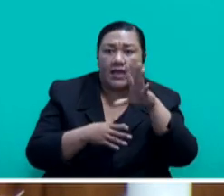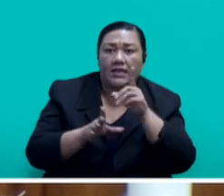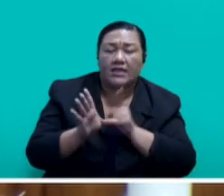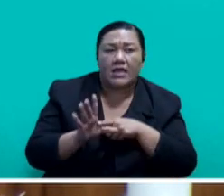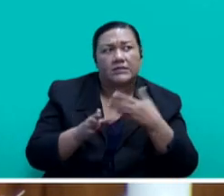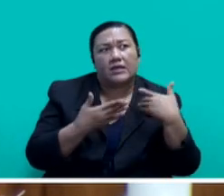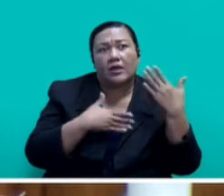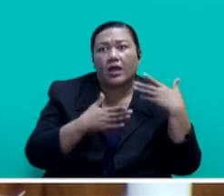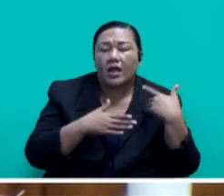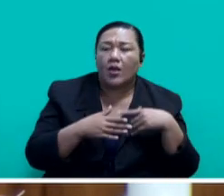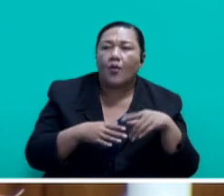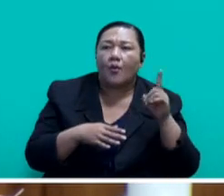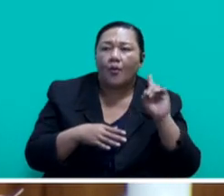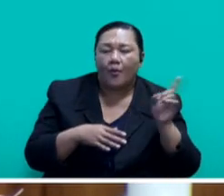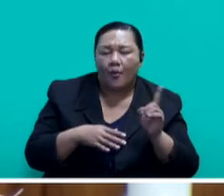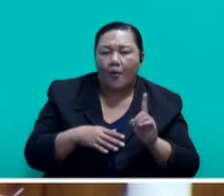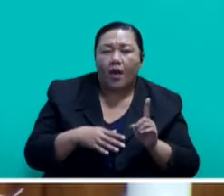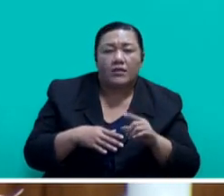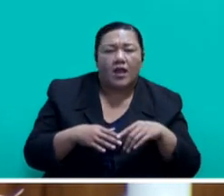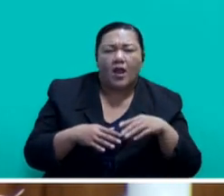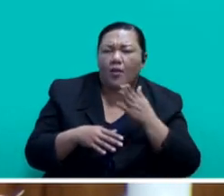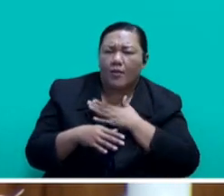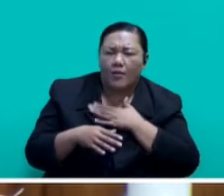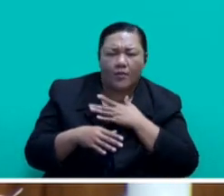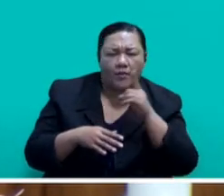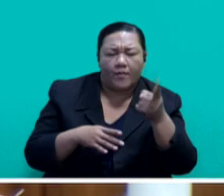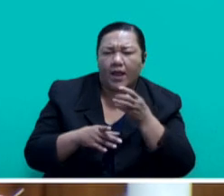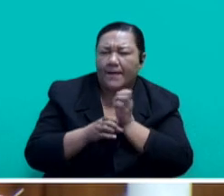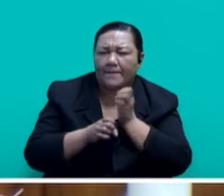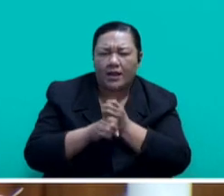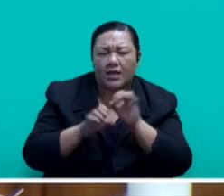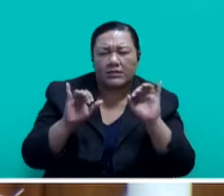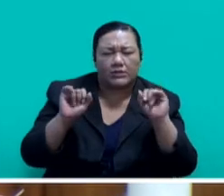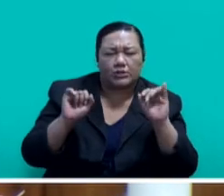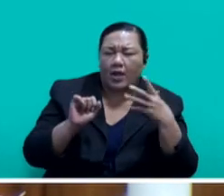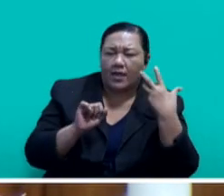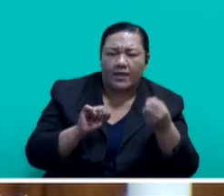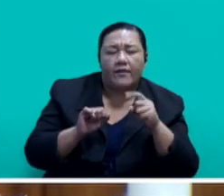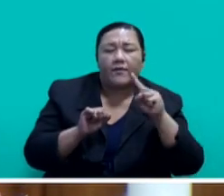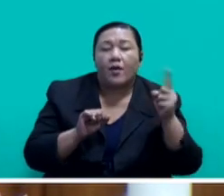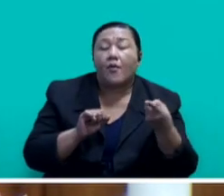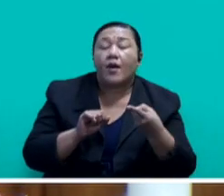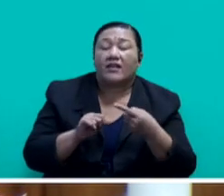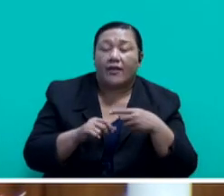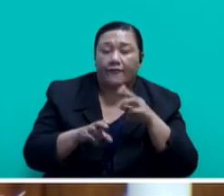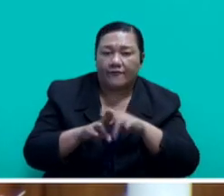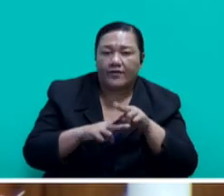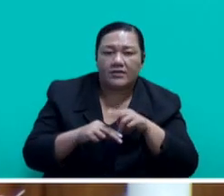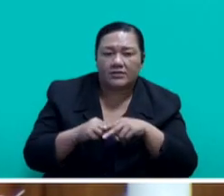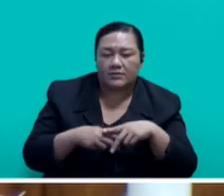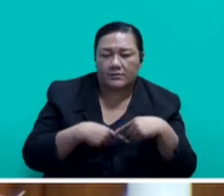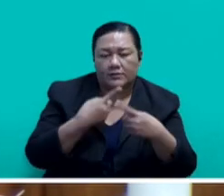workers, unions, and their leaders. Fiji had been repeatedly cited for breaches of the core ILO